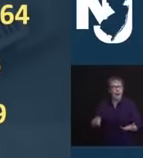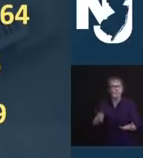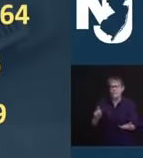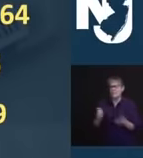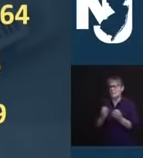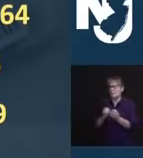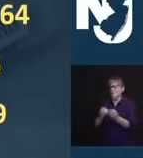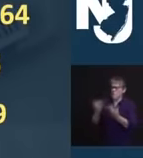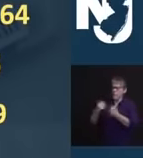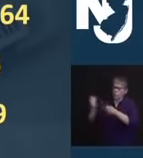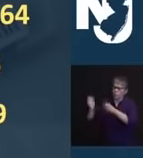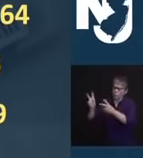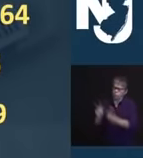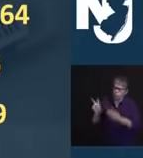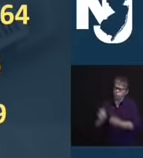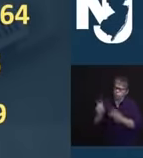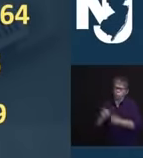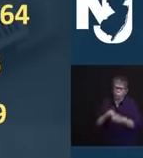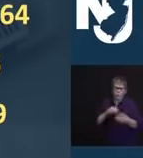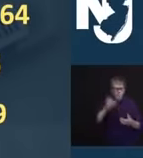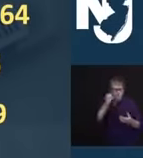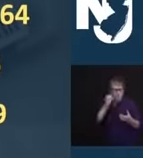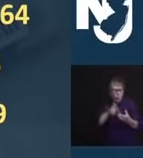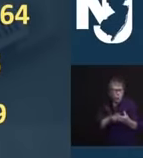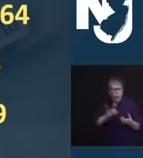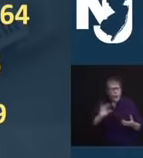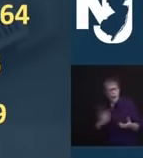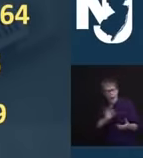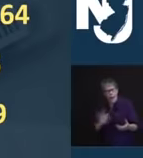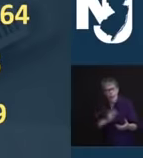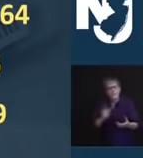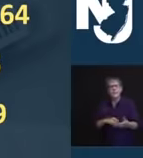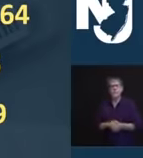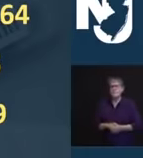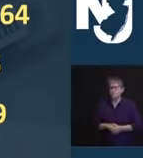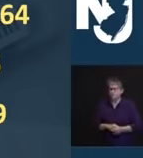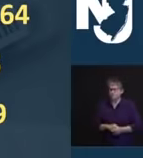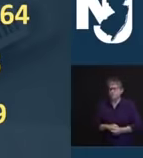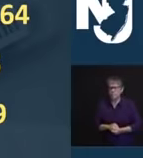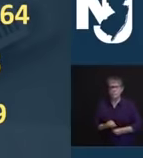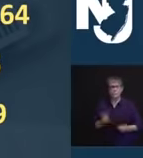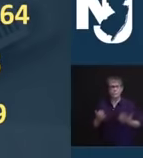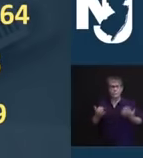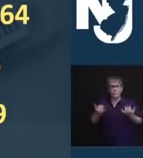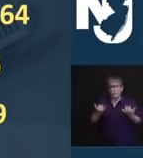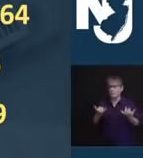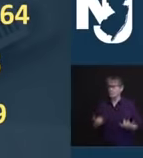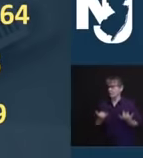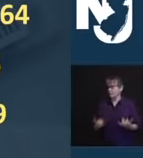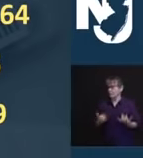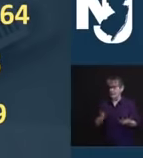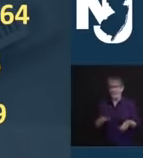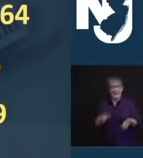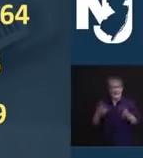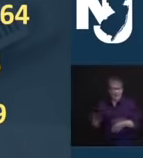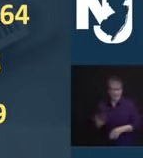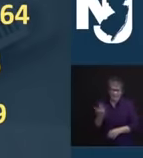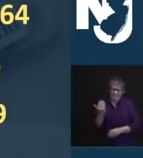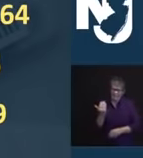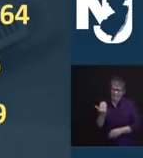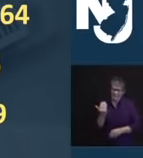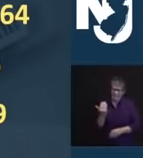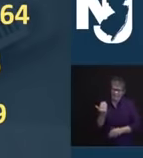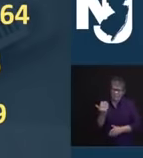lose residents to this awful virus. Today, we're reporting an additional 15 confirmed deaths, and when we add in